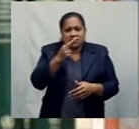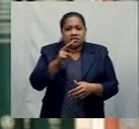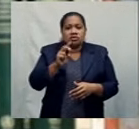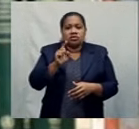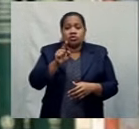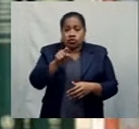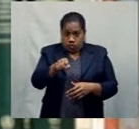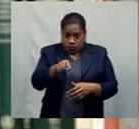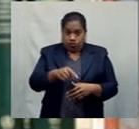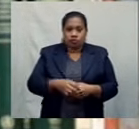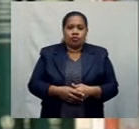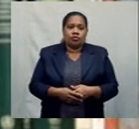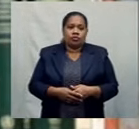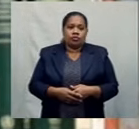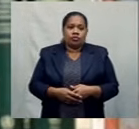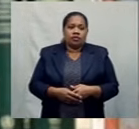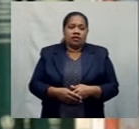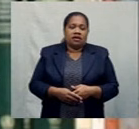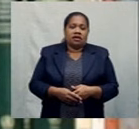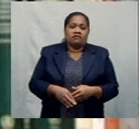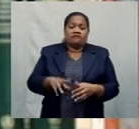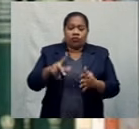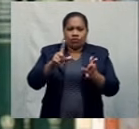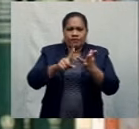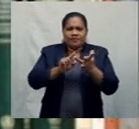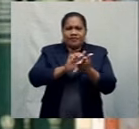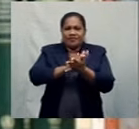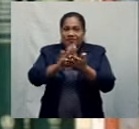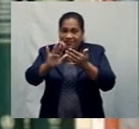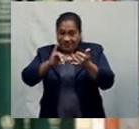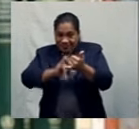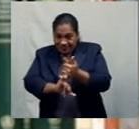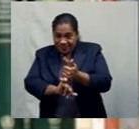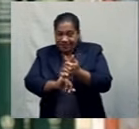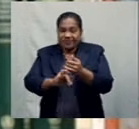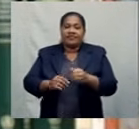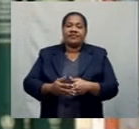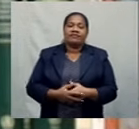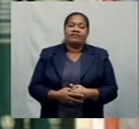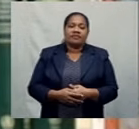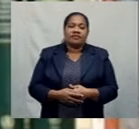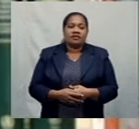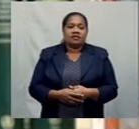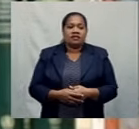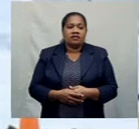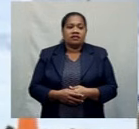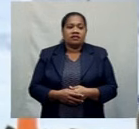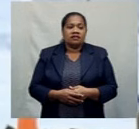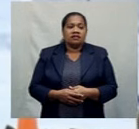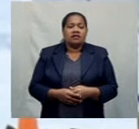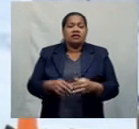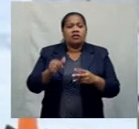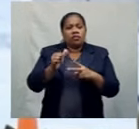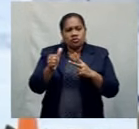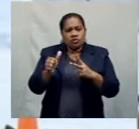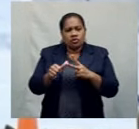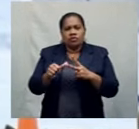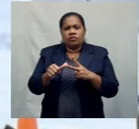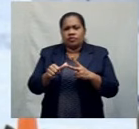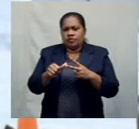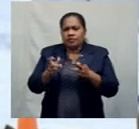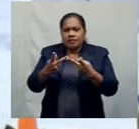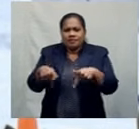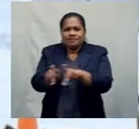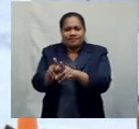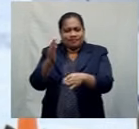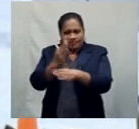your occupational health and safety, but also the risk you pose to the clients you're working with. So I think it is a